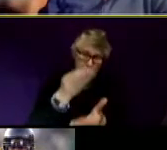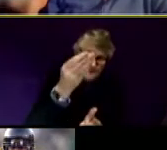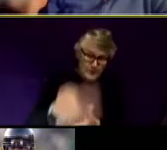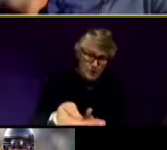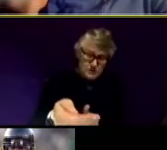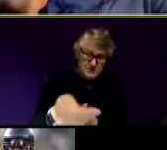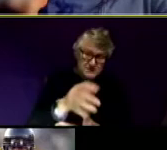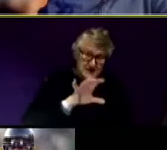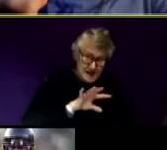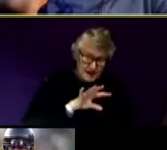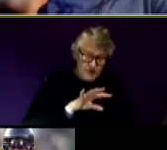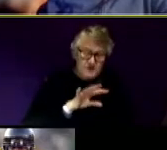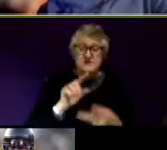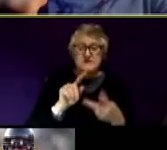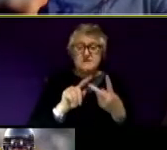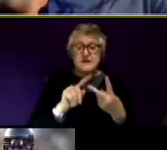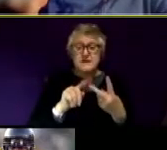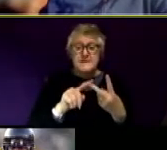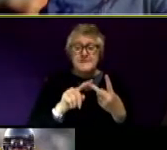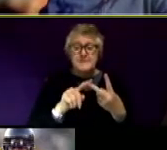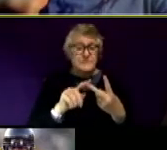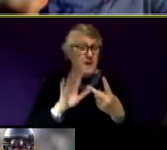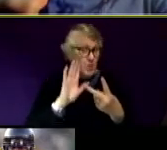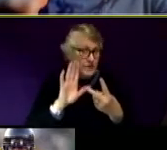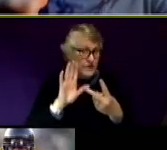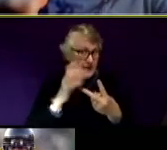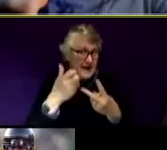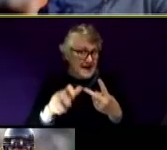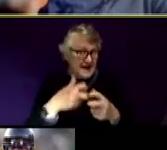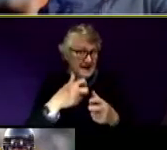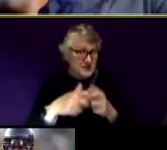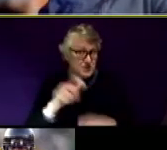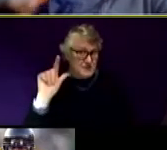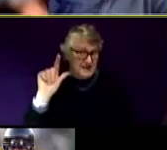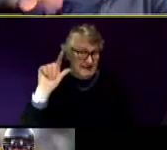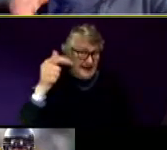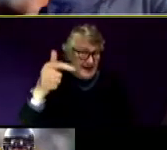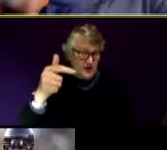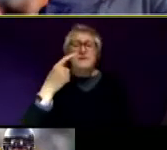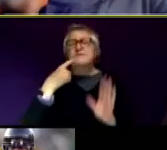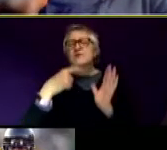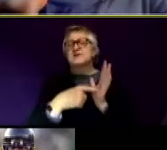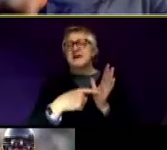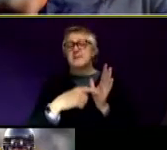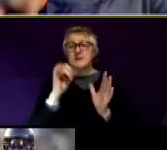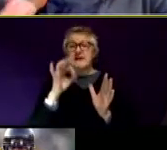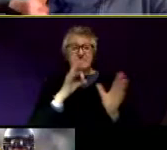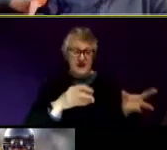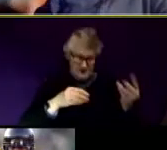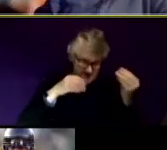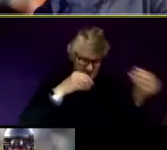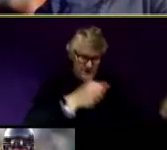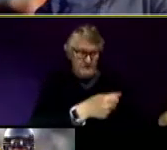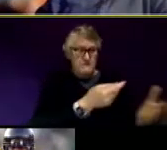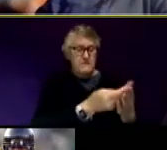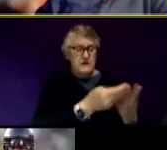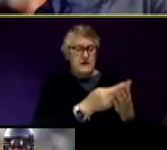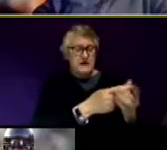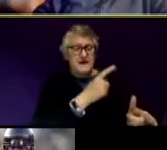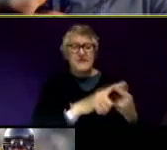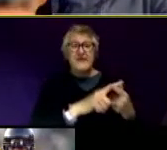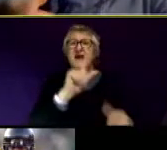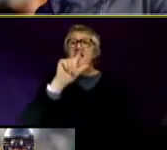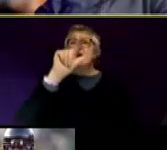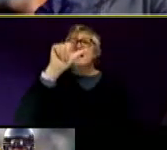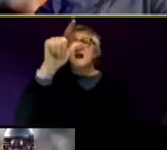if, would there be any issues later on? Like, so for instance, if they spend this money, and then all of a sudden there's